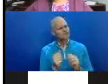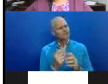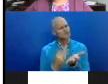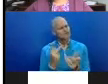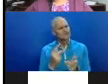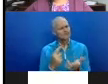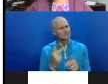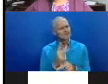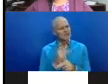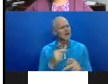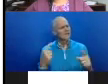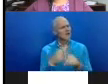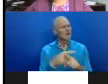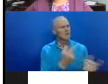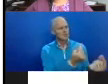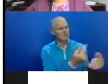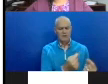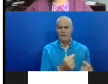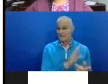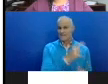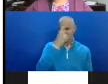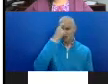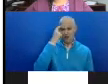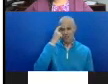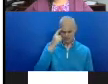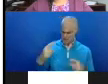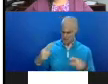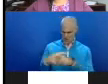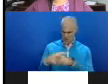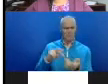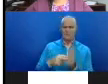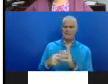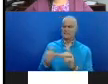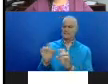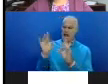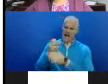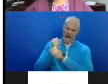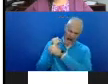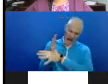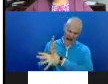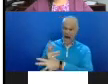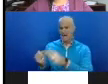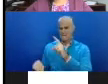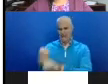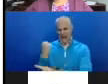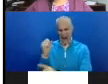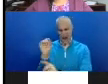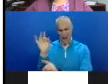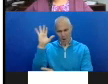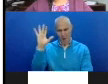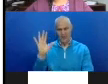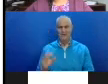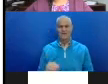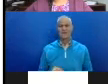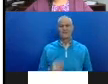their template of trauma that they come in with is that conflict equals yelling and violence, so they're doing their best. They think they're coming in for